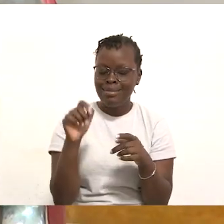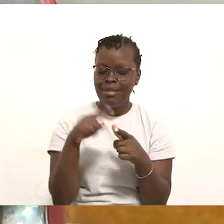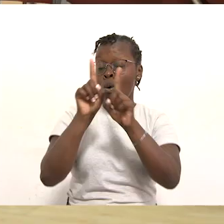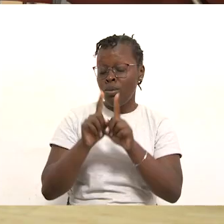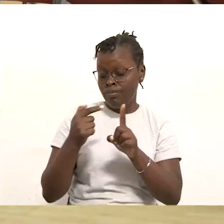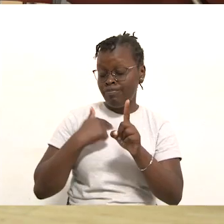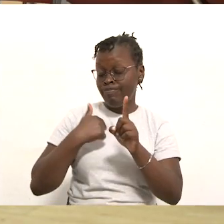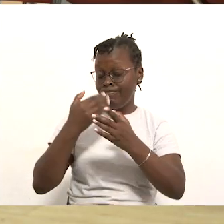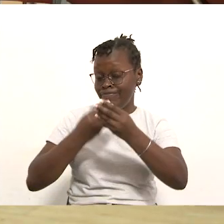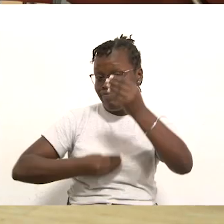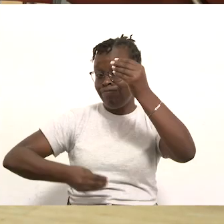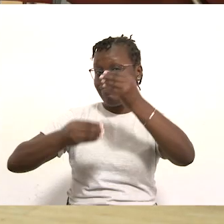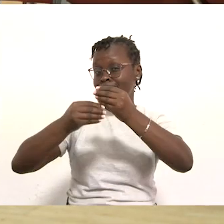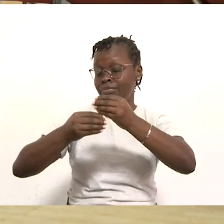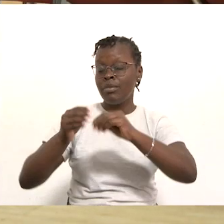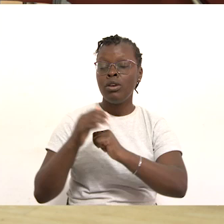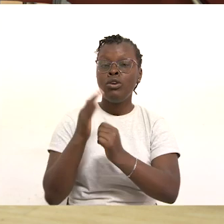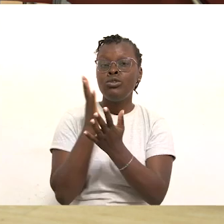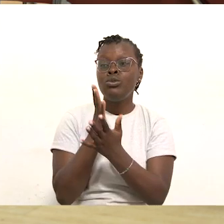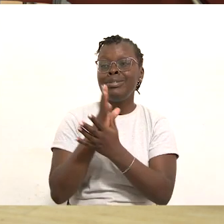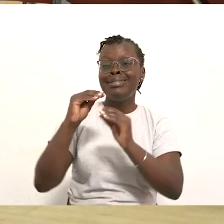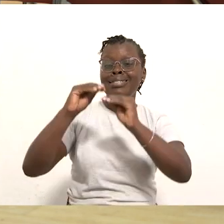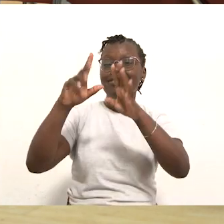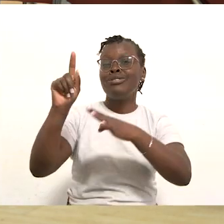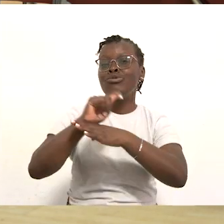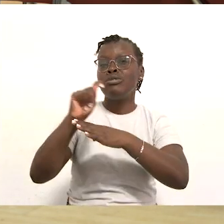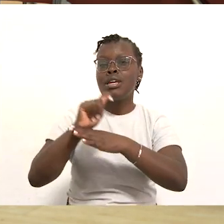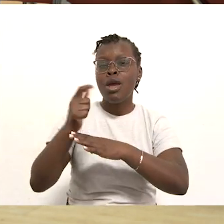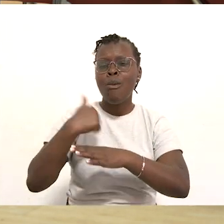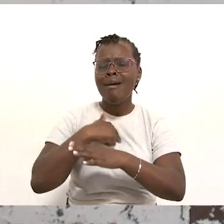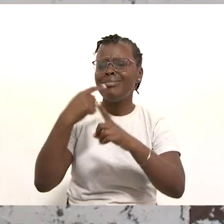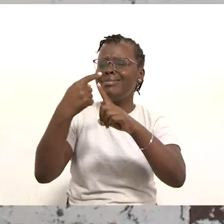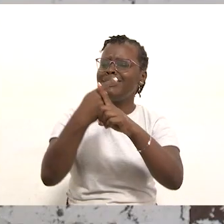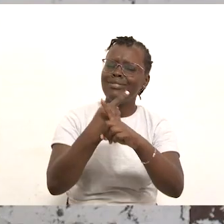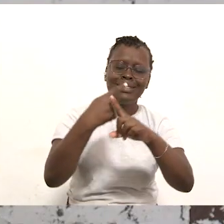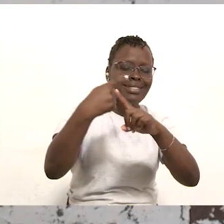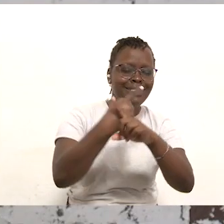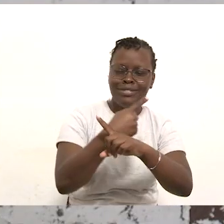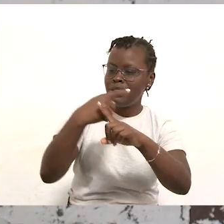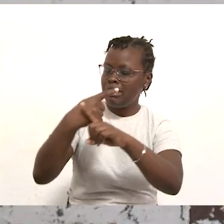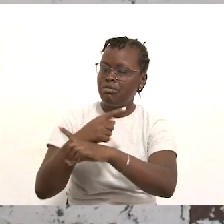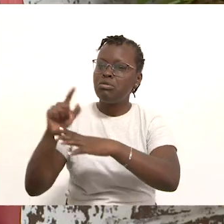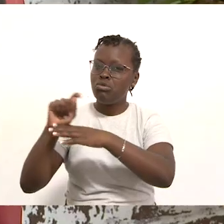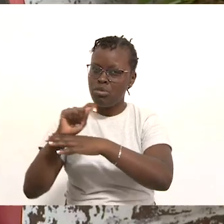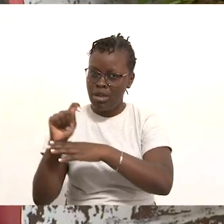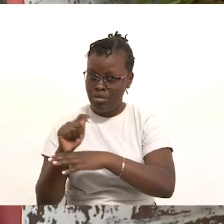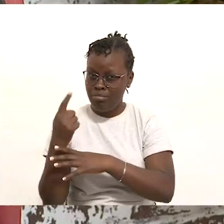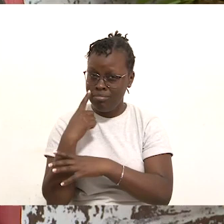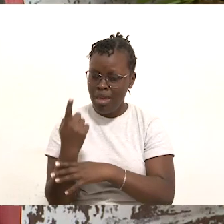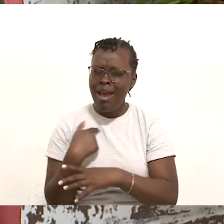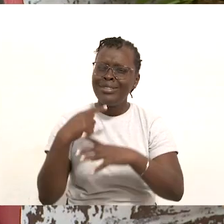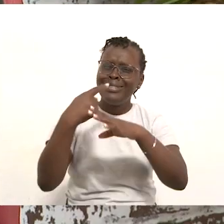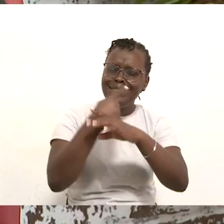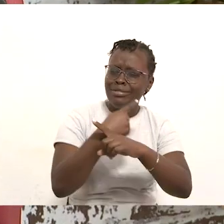Yeah. Just on teacher training, we have a number of platforms that you have to ensure, or the number of tools that you have to use. We have the